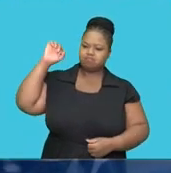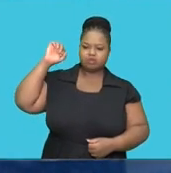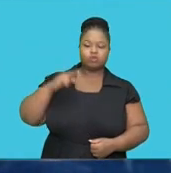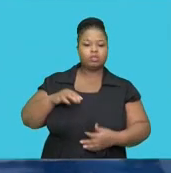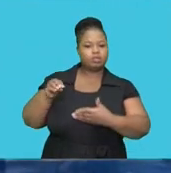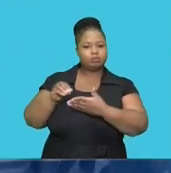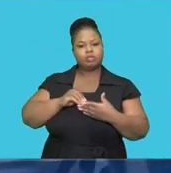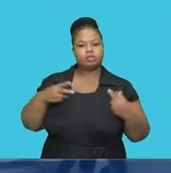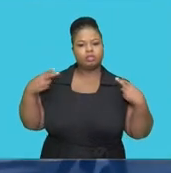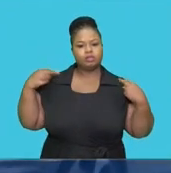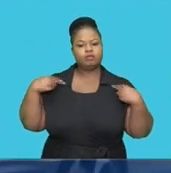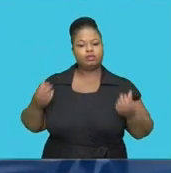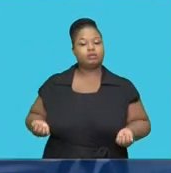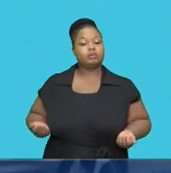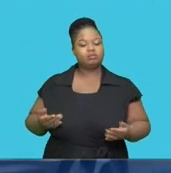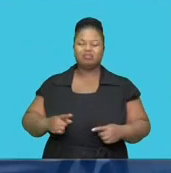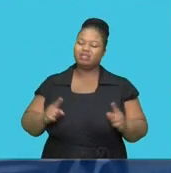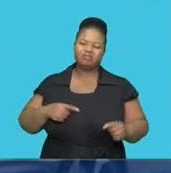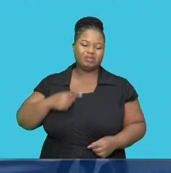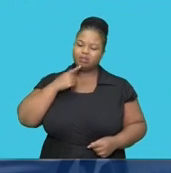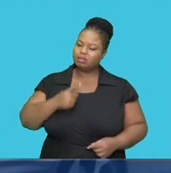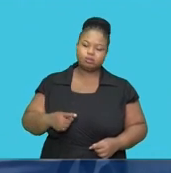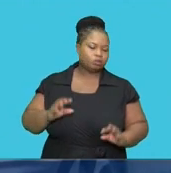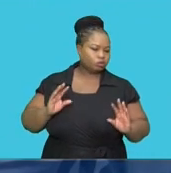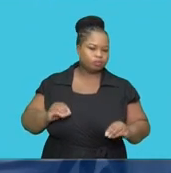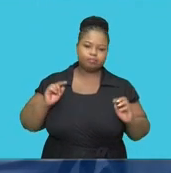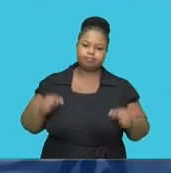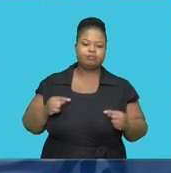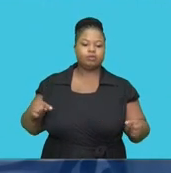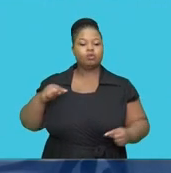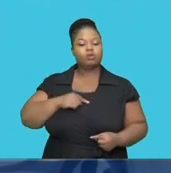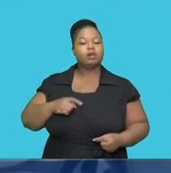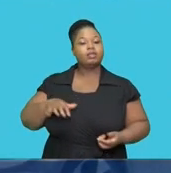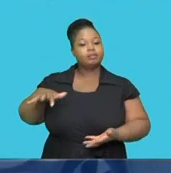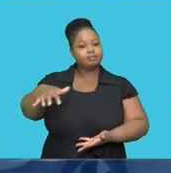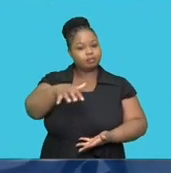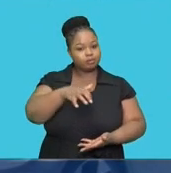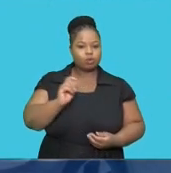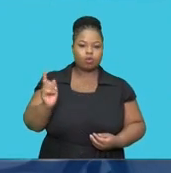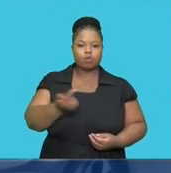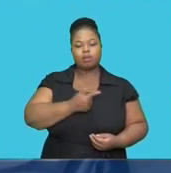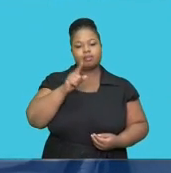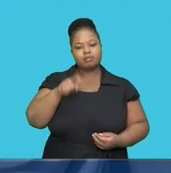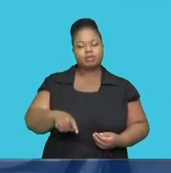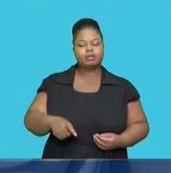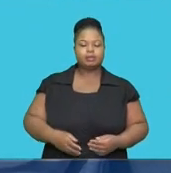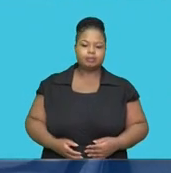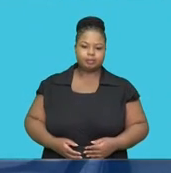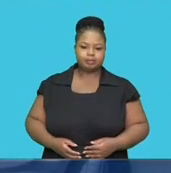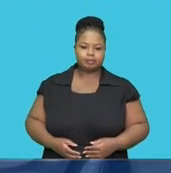their security services. But he says that they will not stop until they've collected each and every revenue that is supposed to be